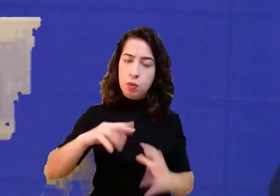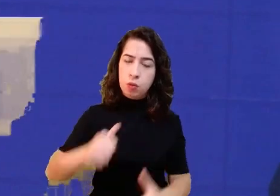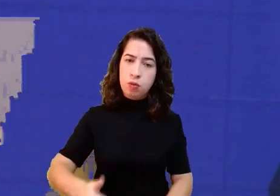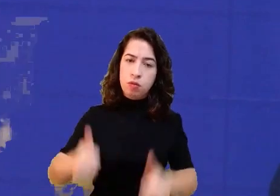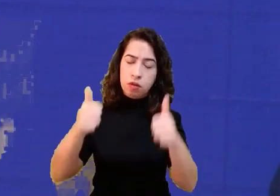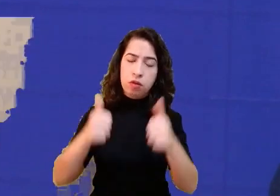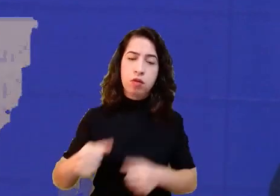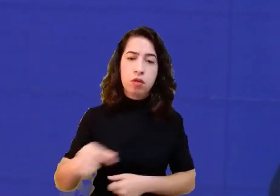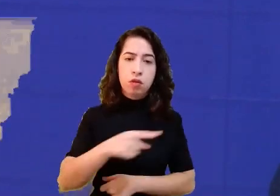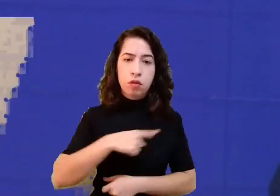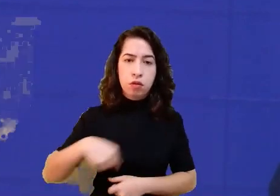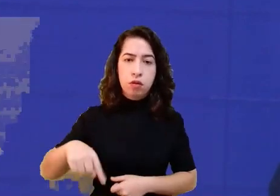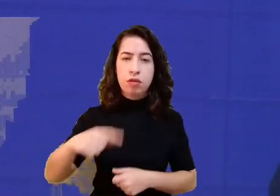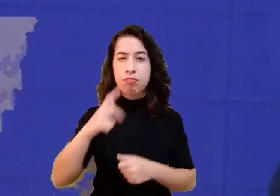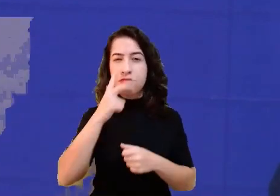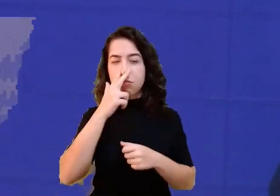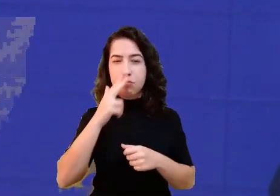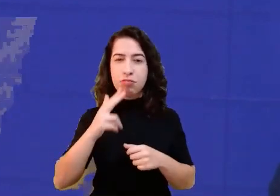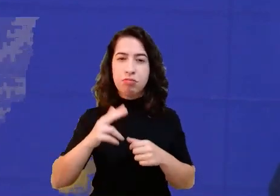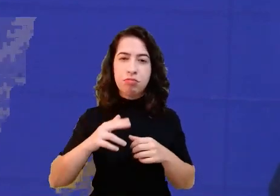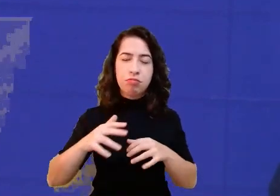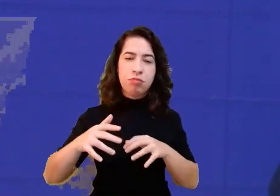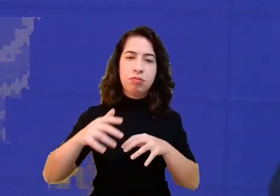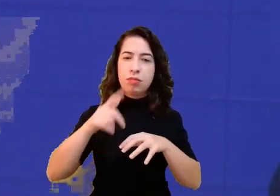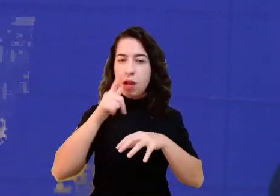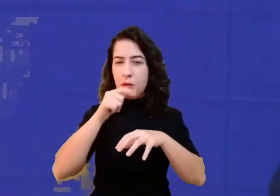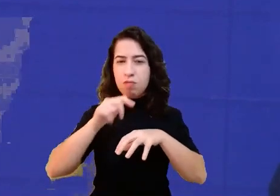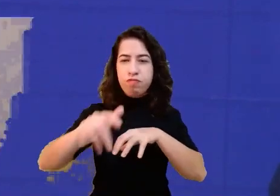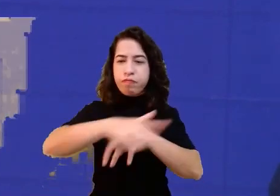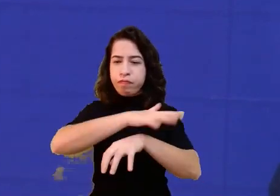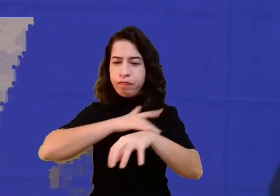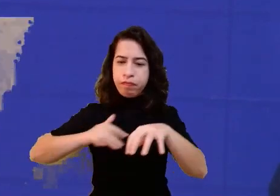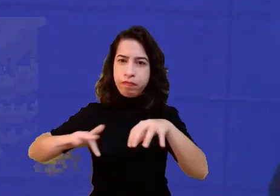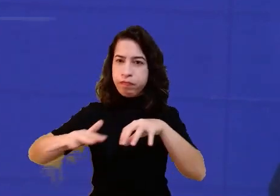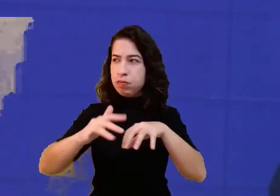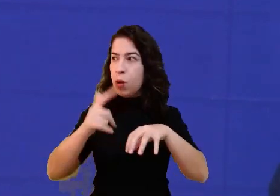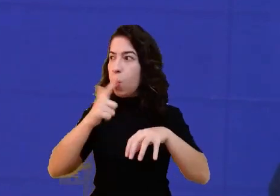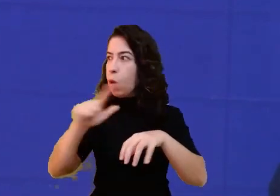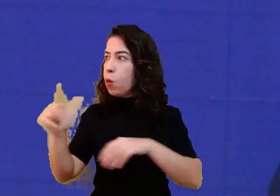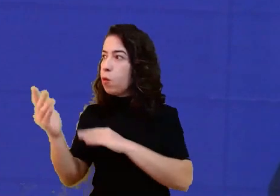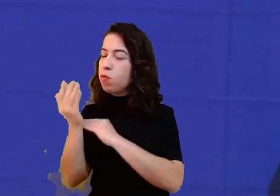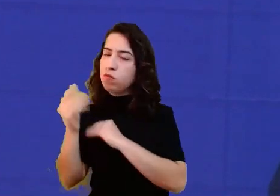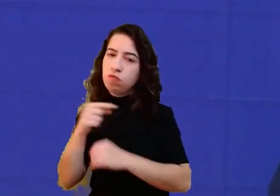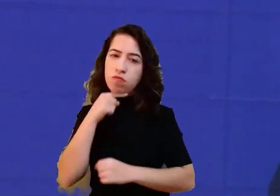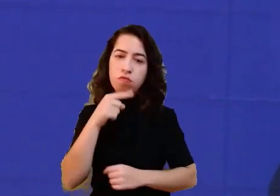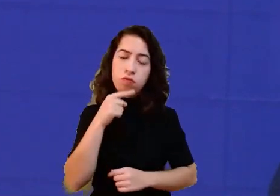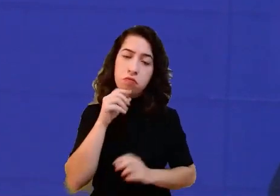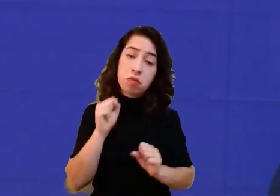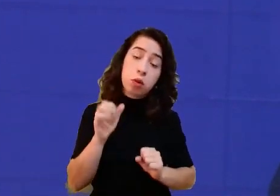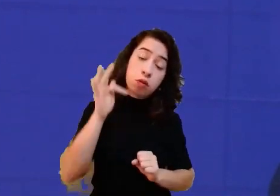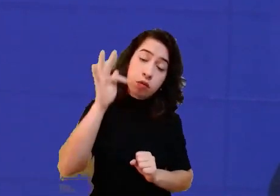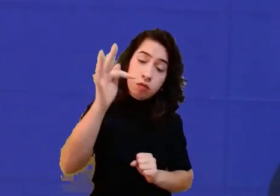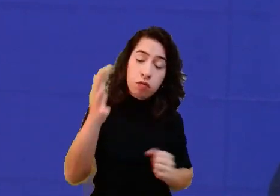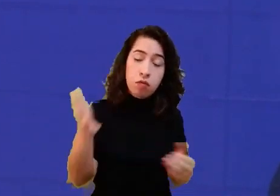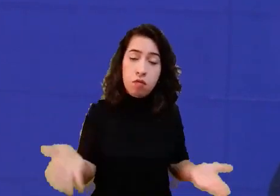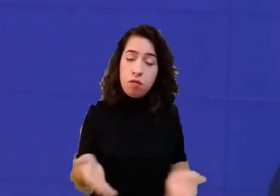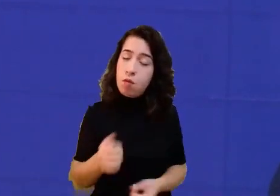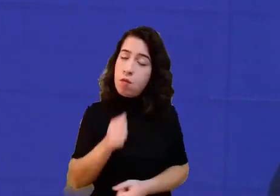It's this war, because we live in an island, and so far we can't go to a different island, maybe in the future, but right now we